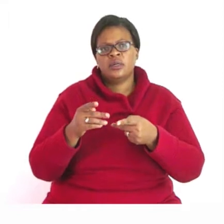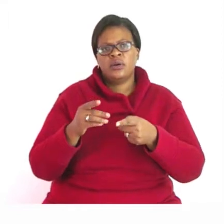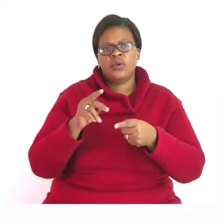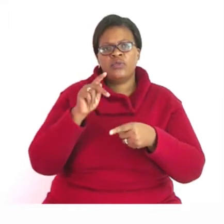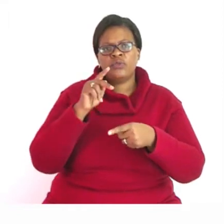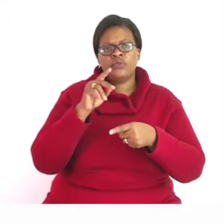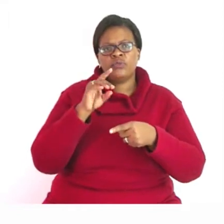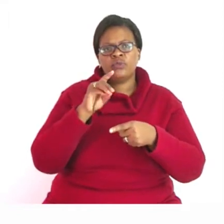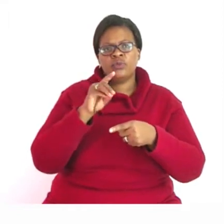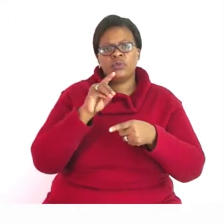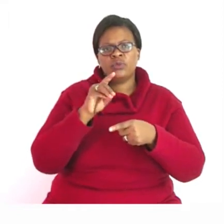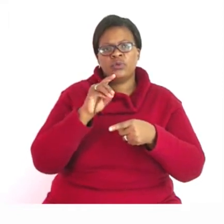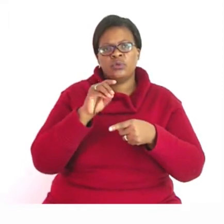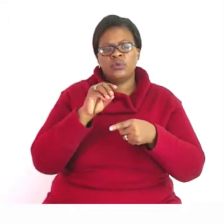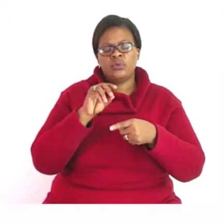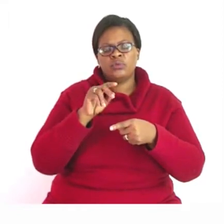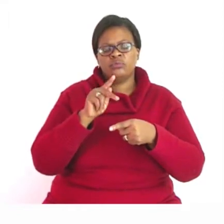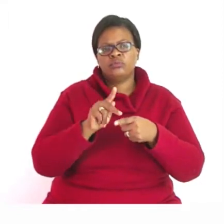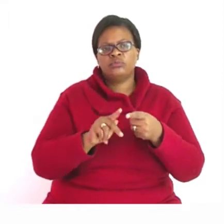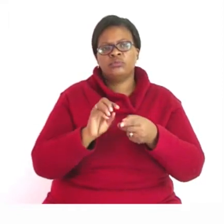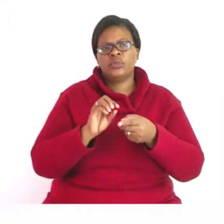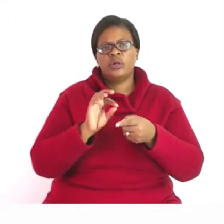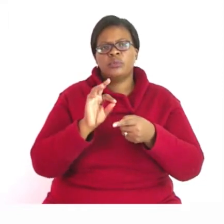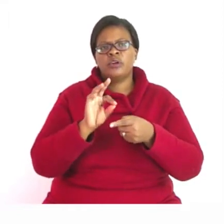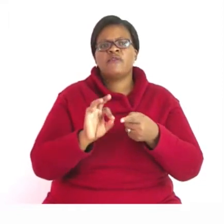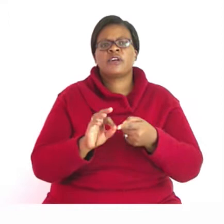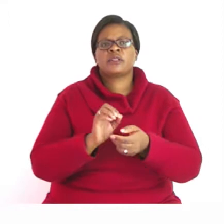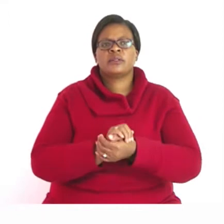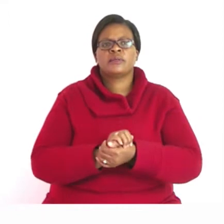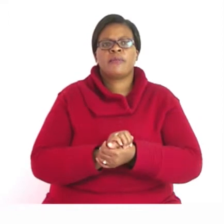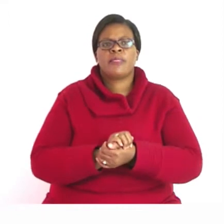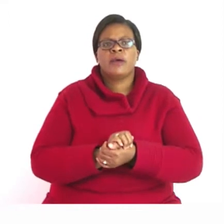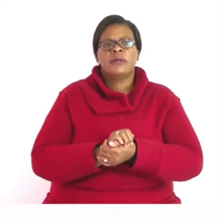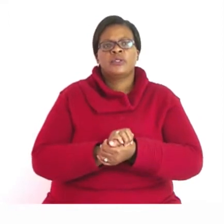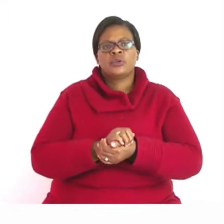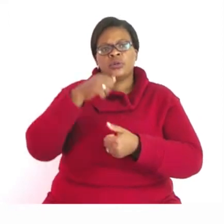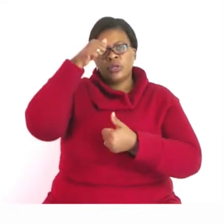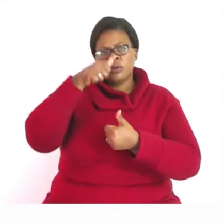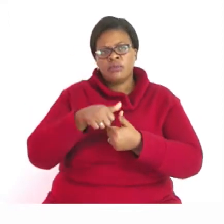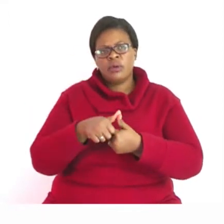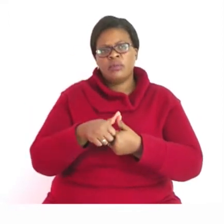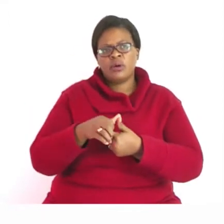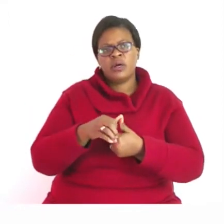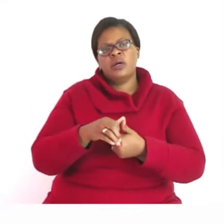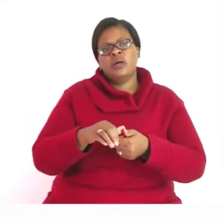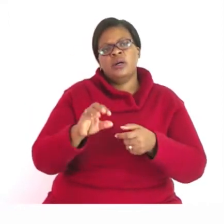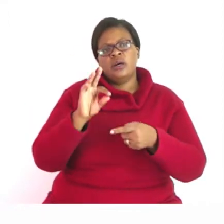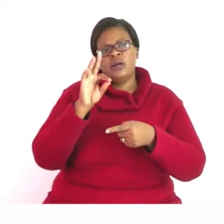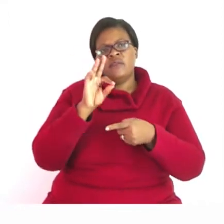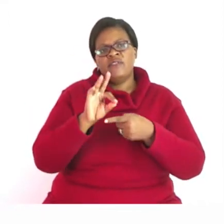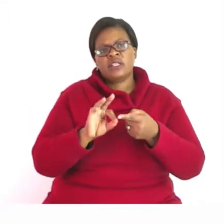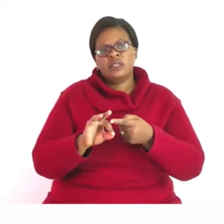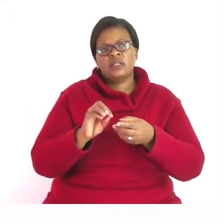is one number that can divide into another without a remainder. A composite number is a whole